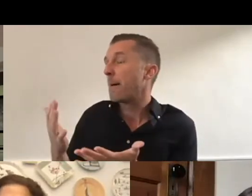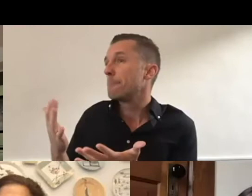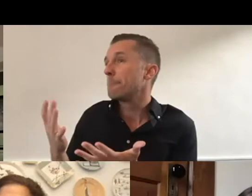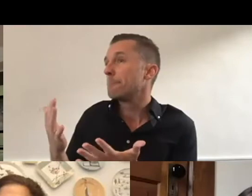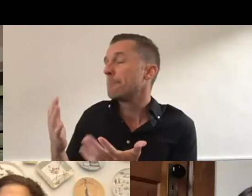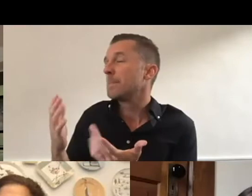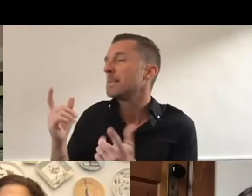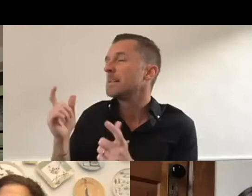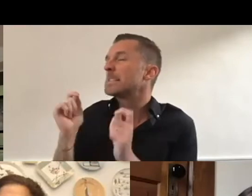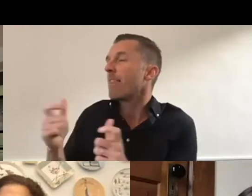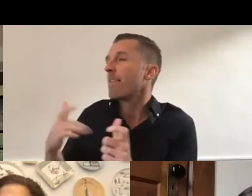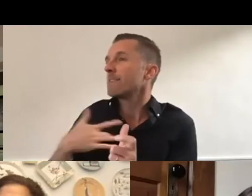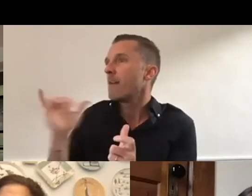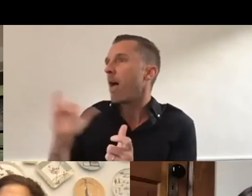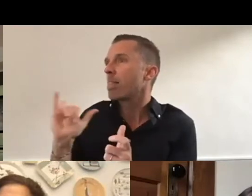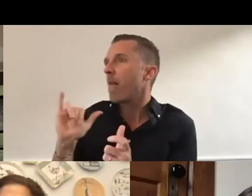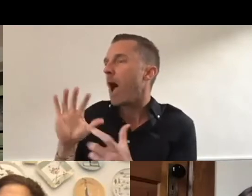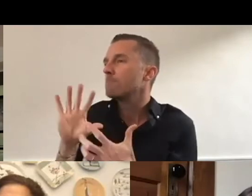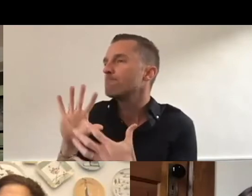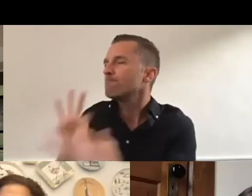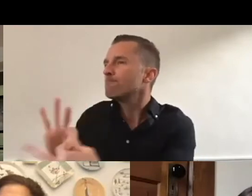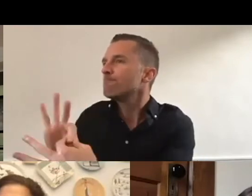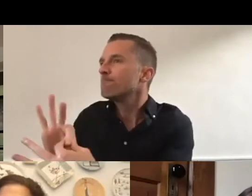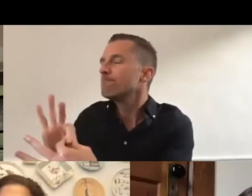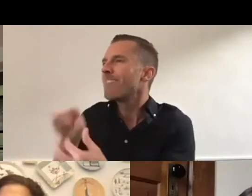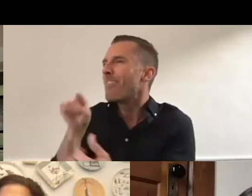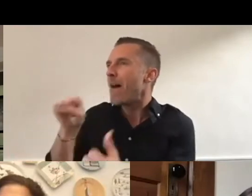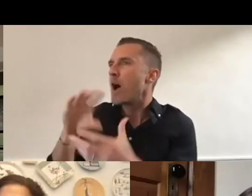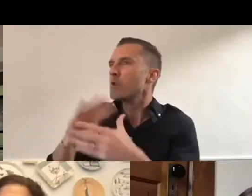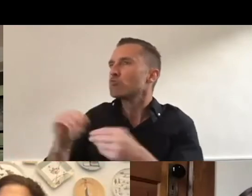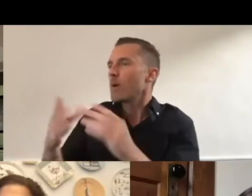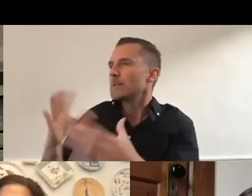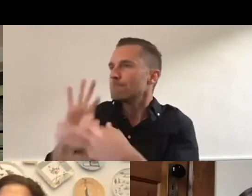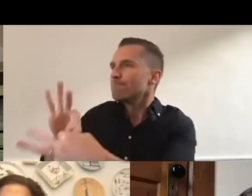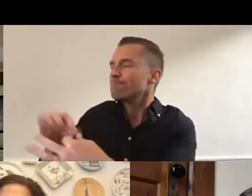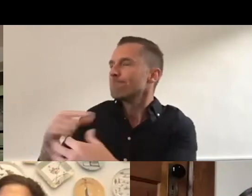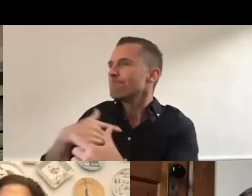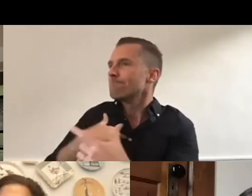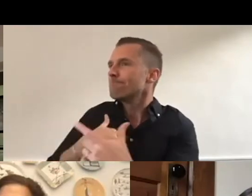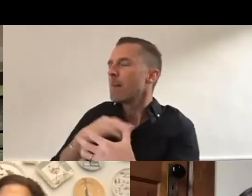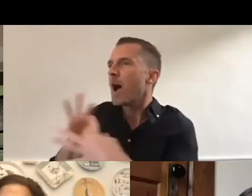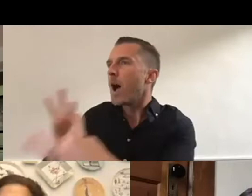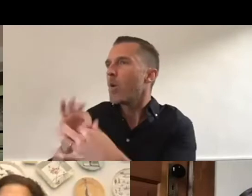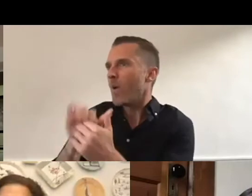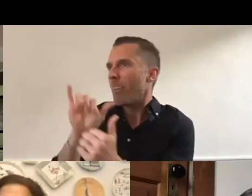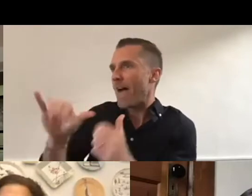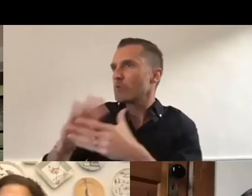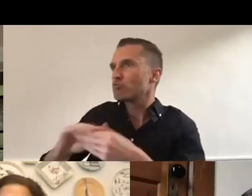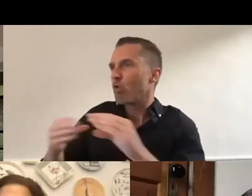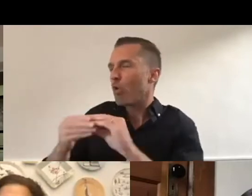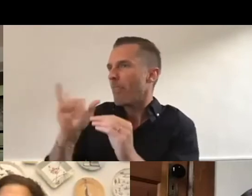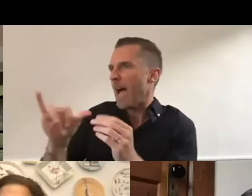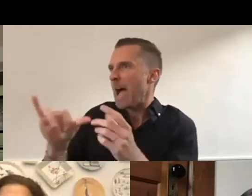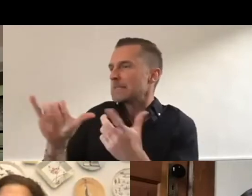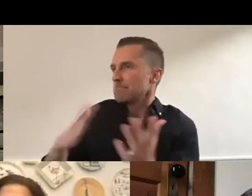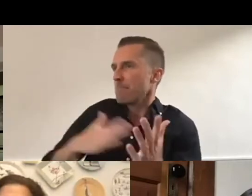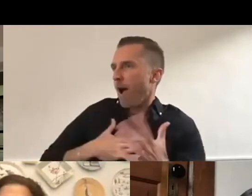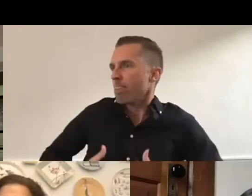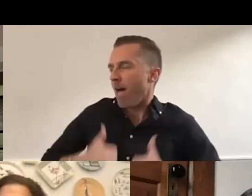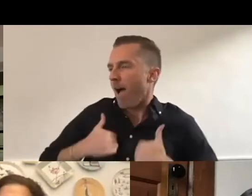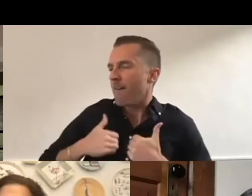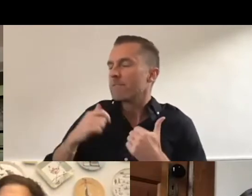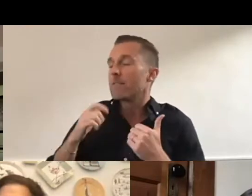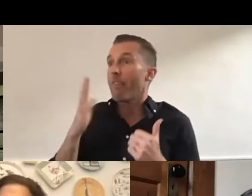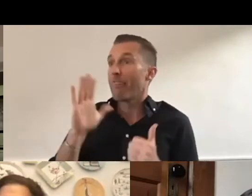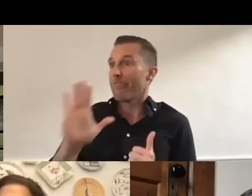suddenly felt like there was a story that they could relate to or that somehow related to their life, their experience with a chronic